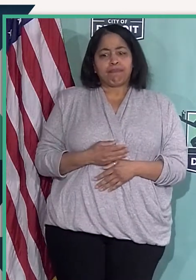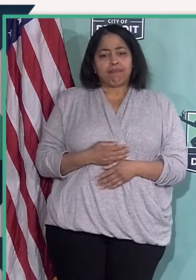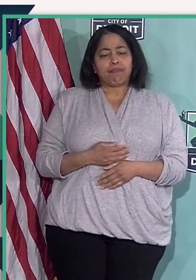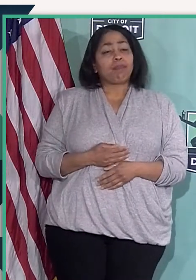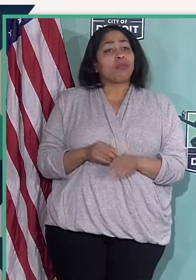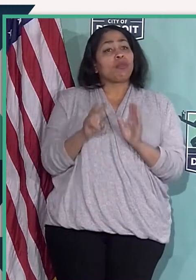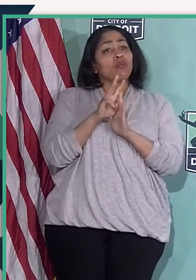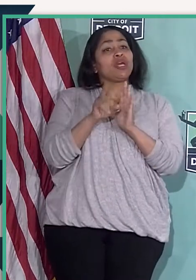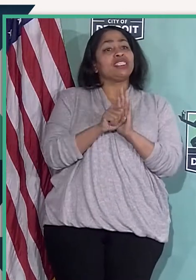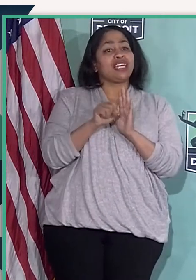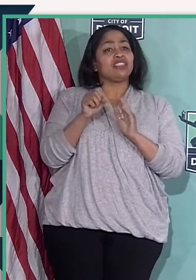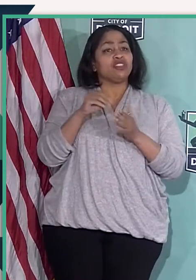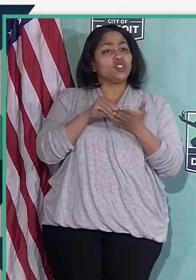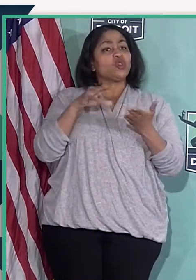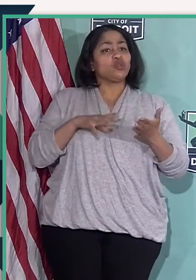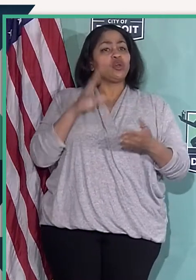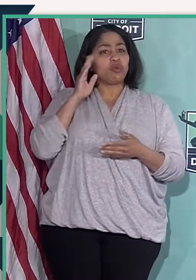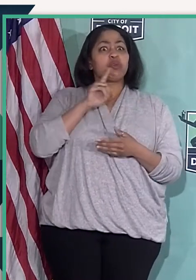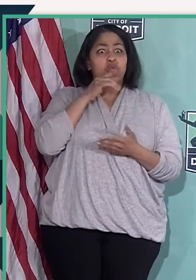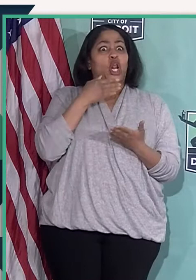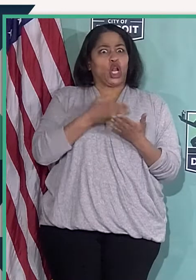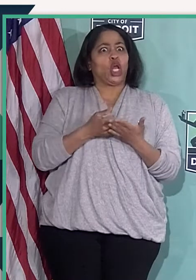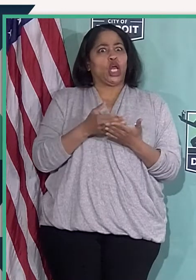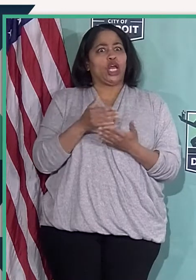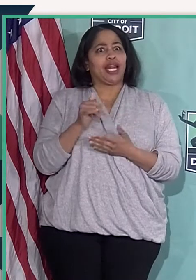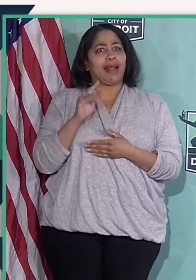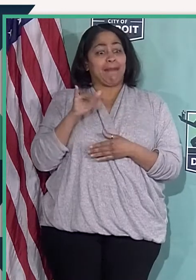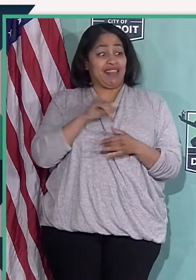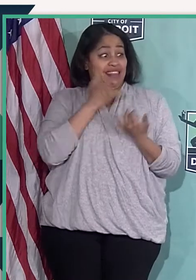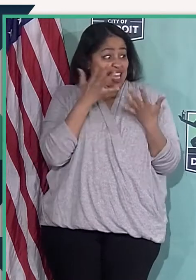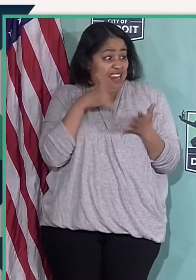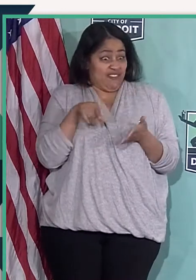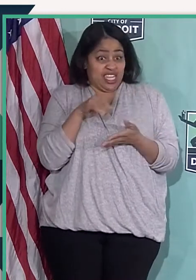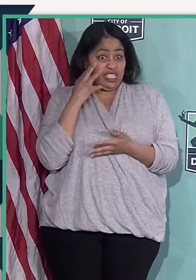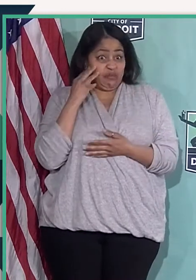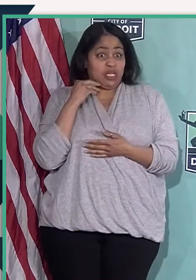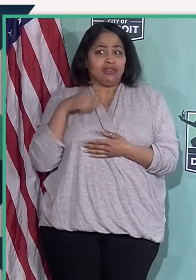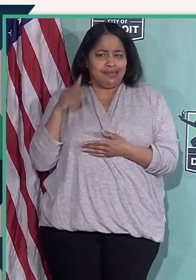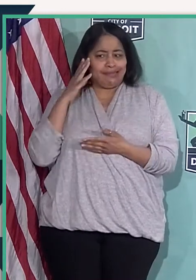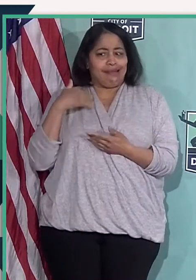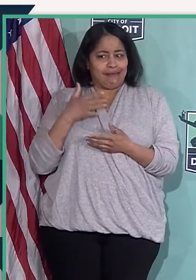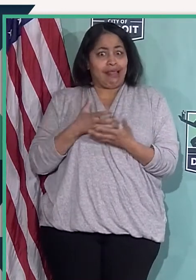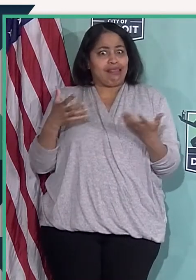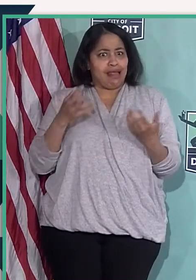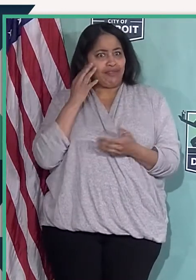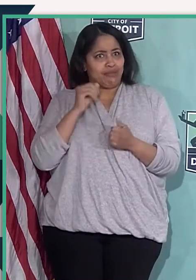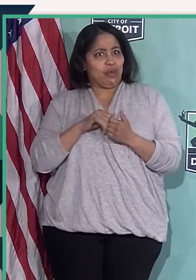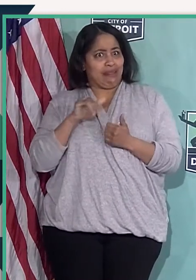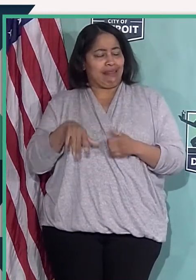Wayne State students are going to be really good at by the end of this. We were good at it before. I think this is going to make it